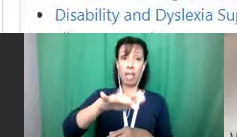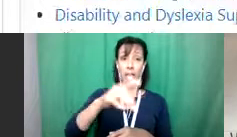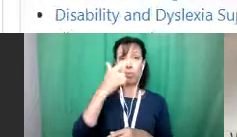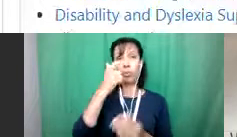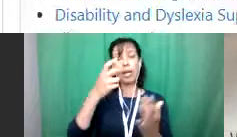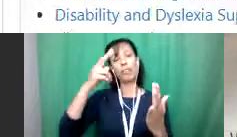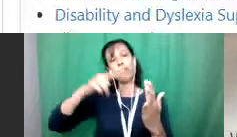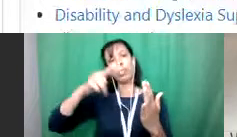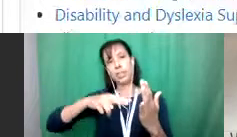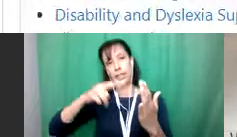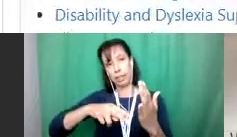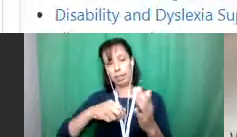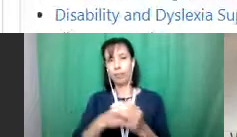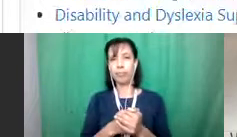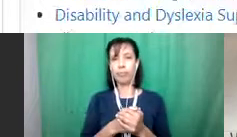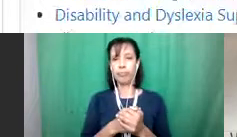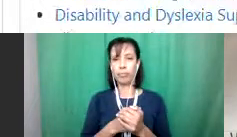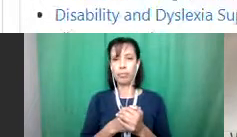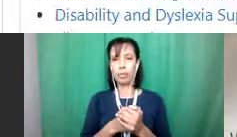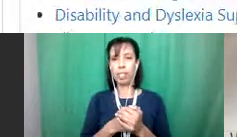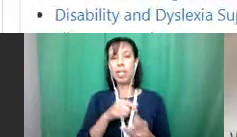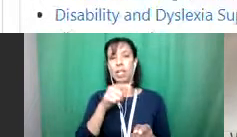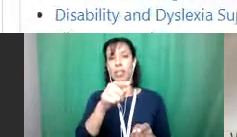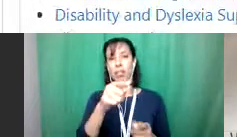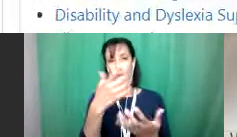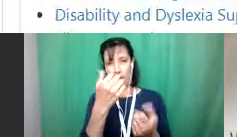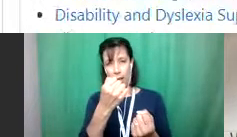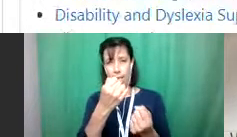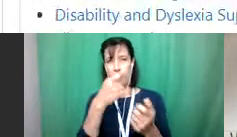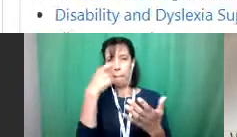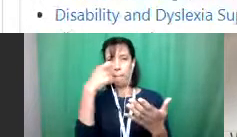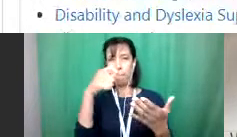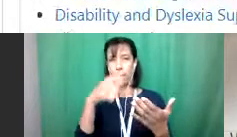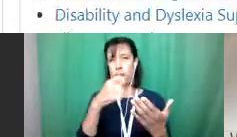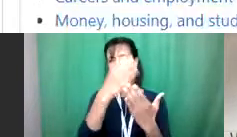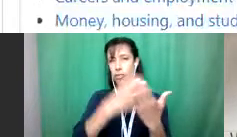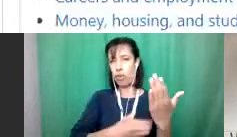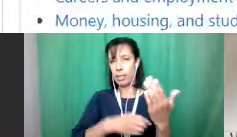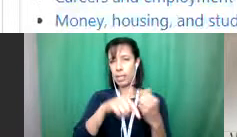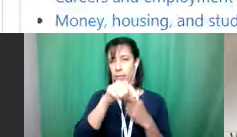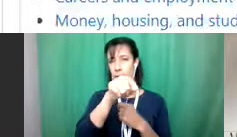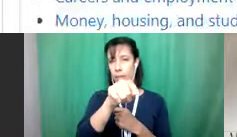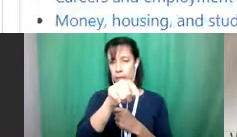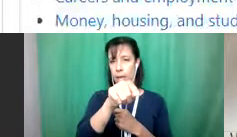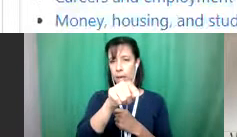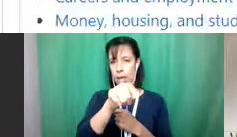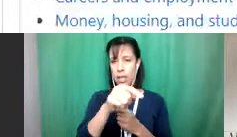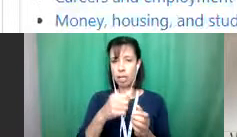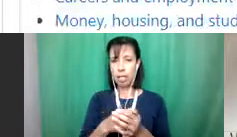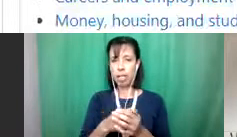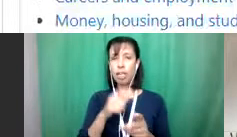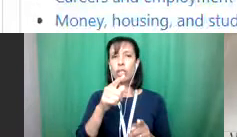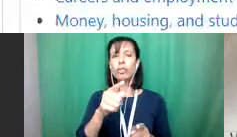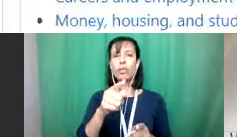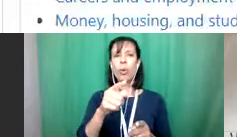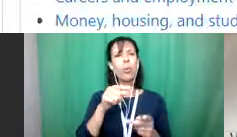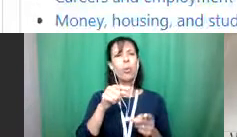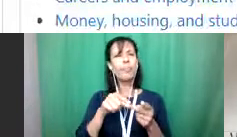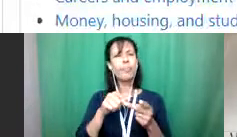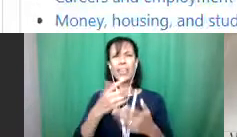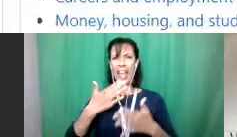There's some marking criteria for that meeting. I've hidden this at the moment, the ethical procedures. I'm going to come back to that later.